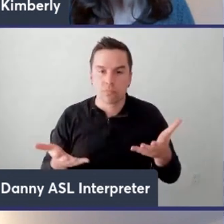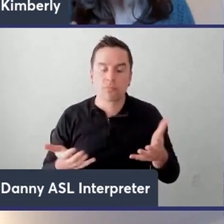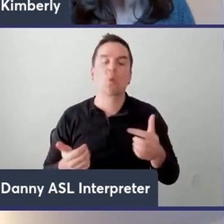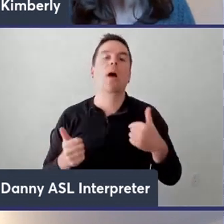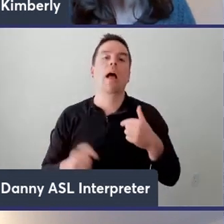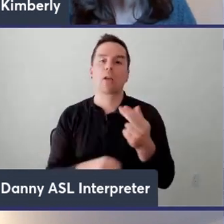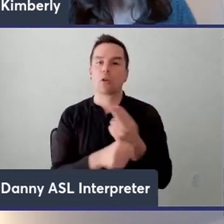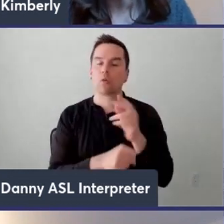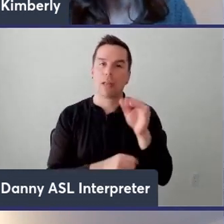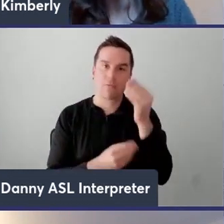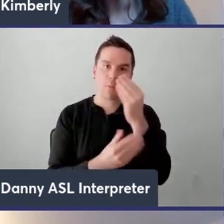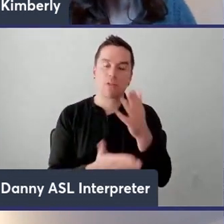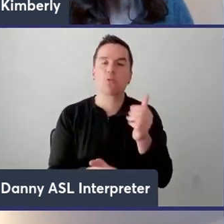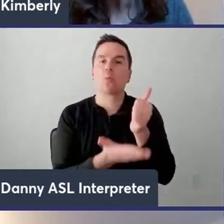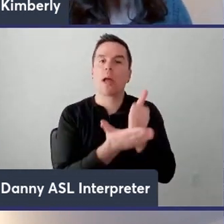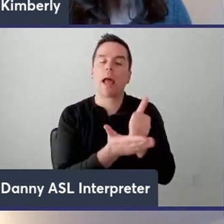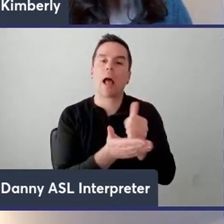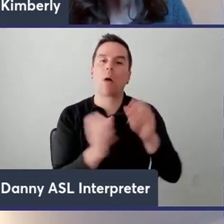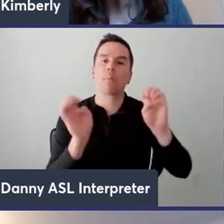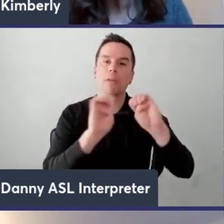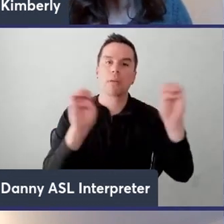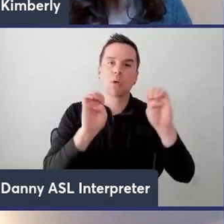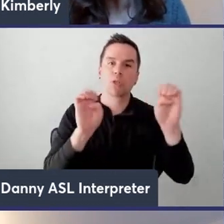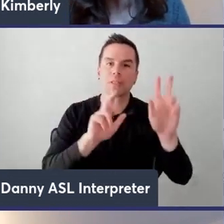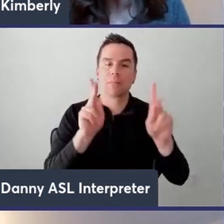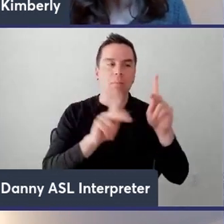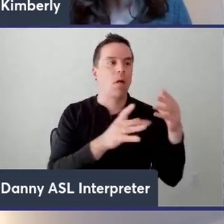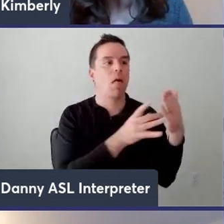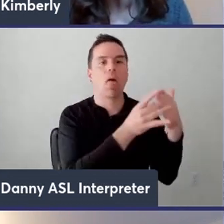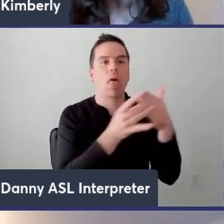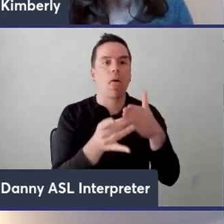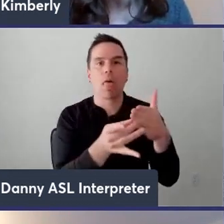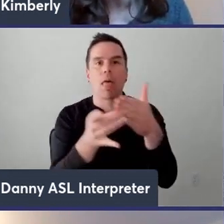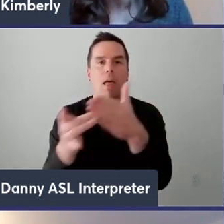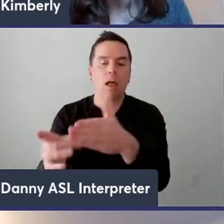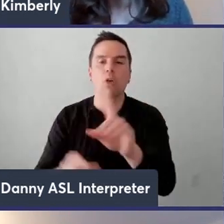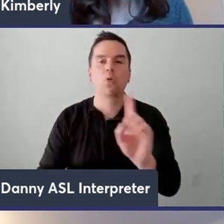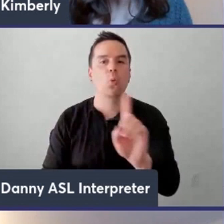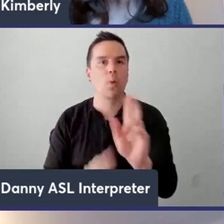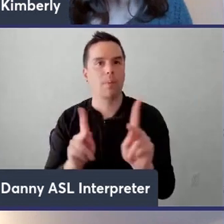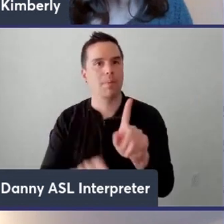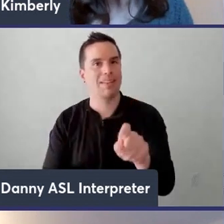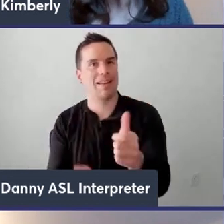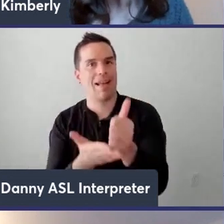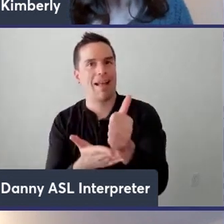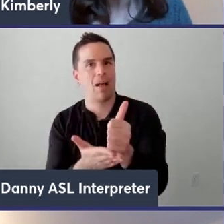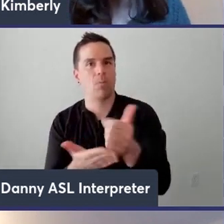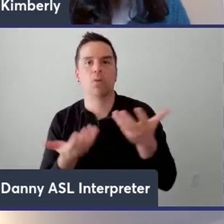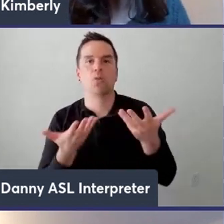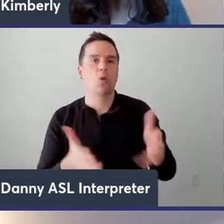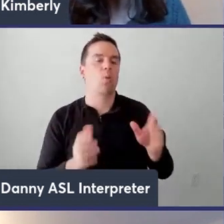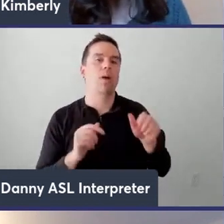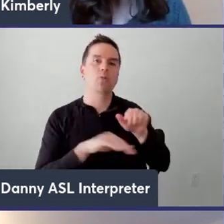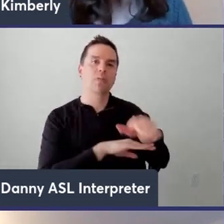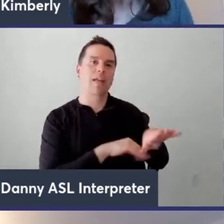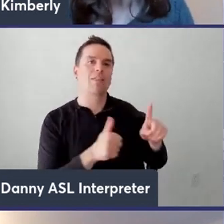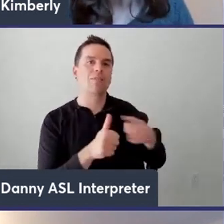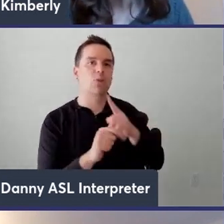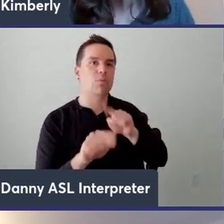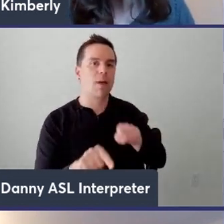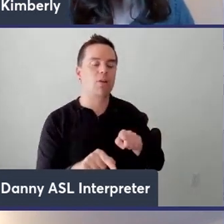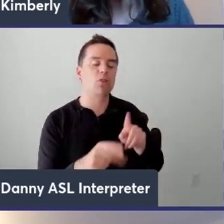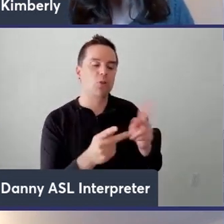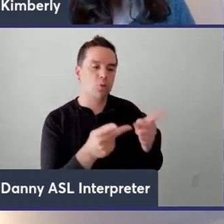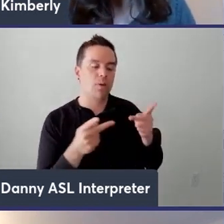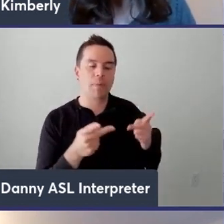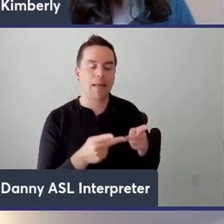so they can navigate to people who need help safely. You know, we wouldn't want to send those first responders into a place where there's blockages. We want them to be